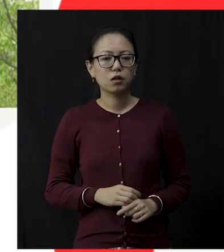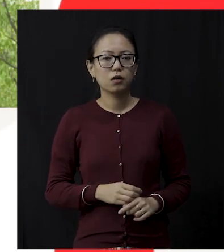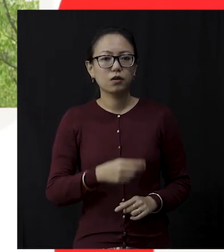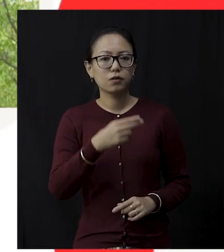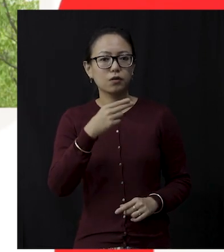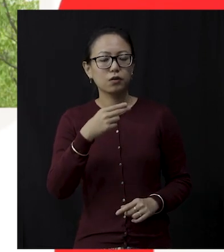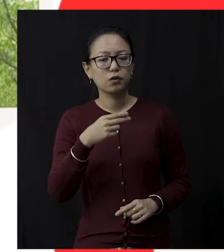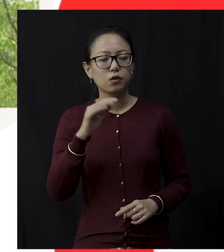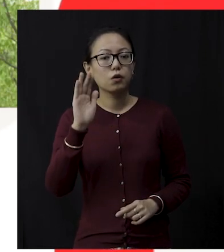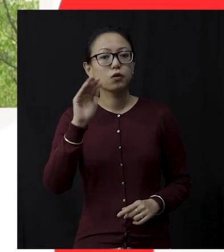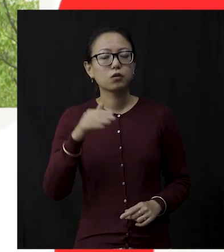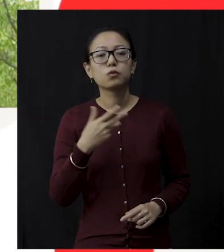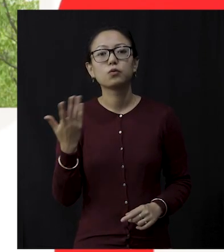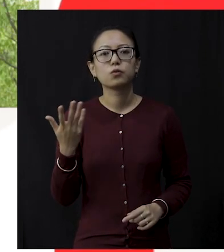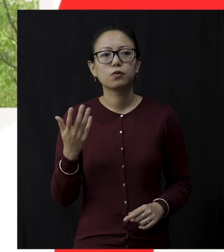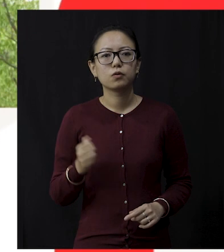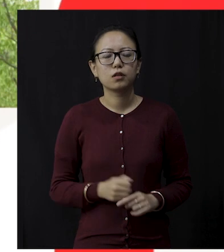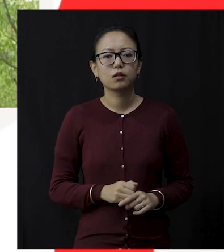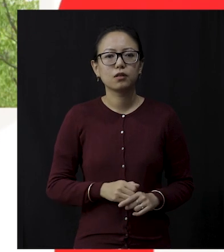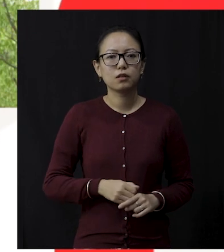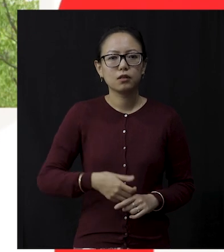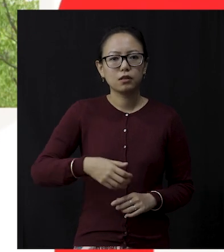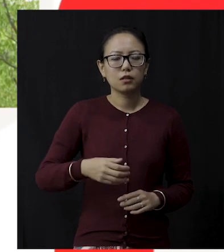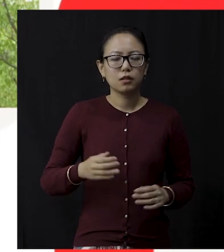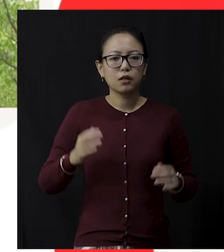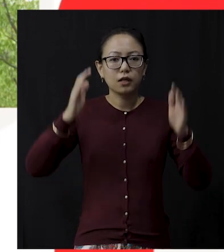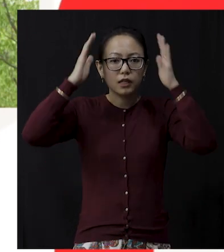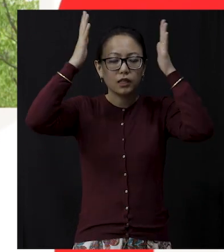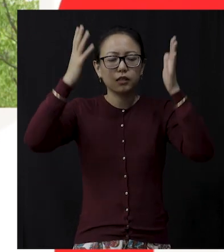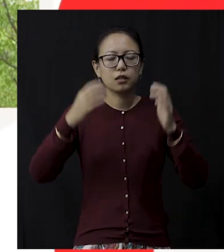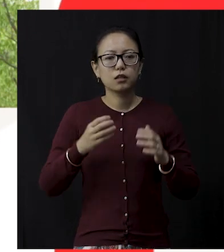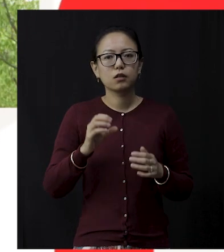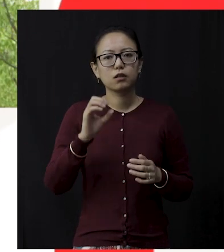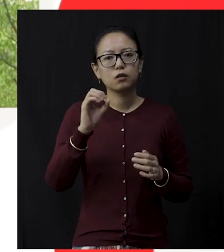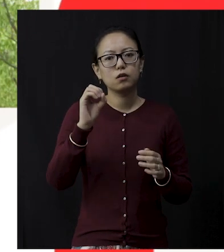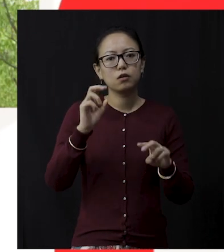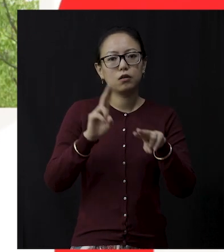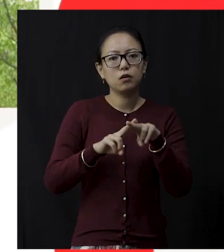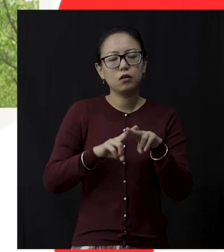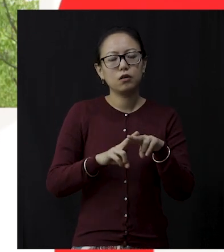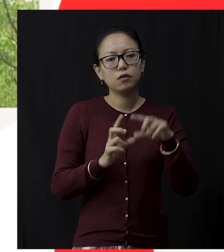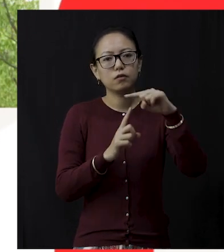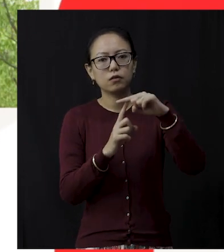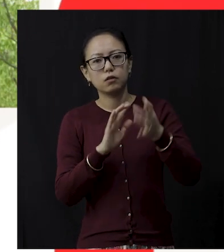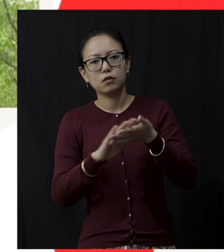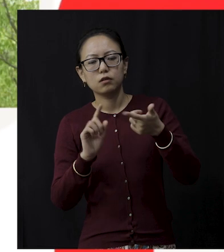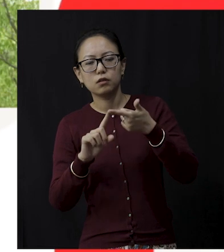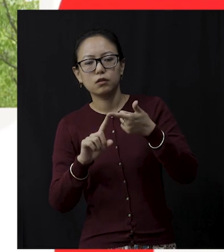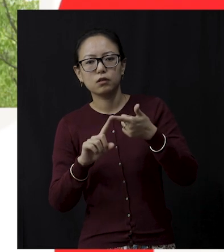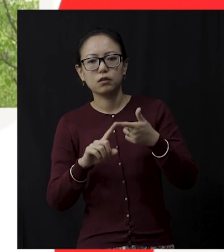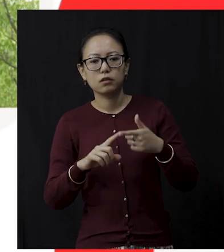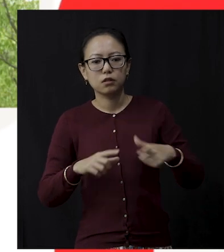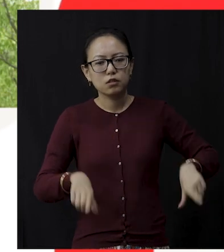tiger. Now students, do you also know that tiger is the national animal